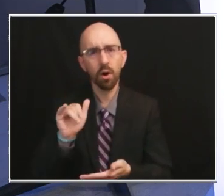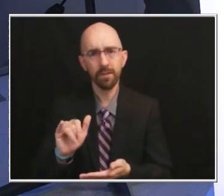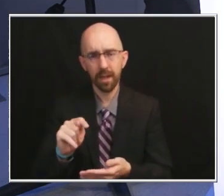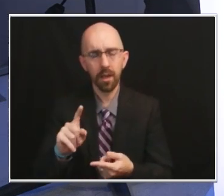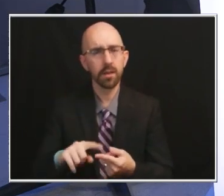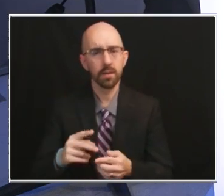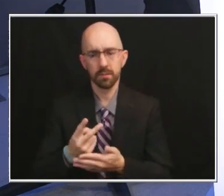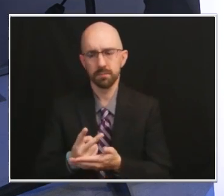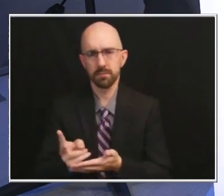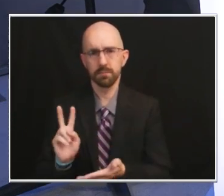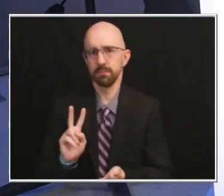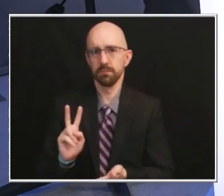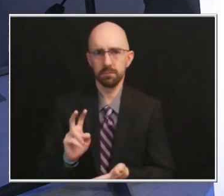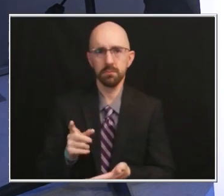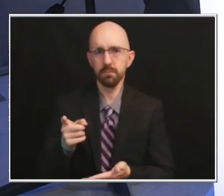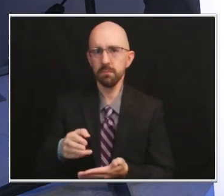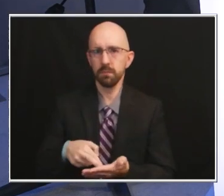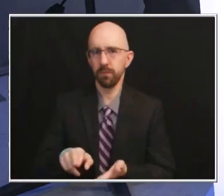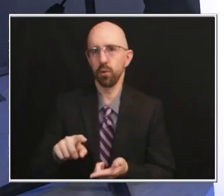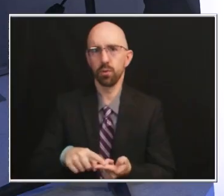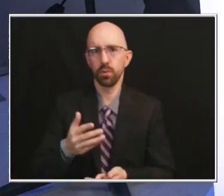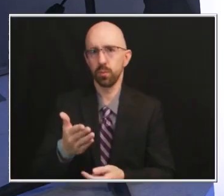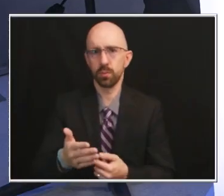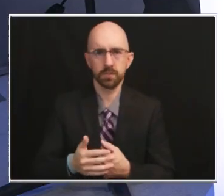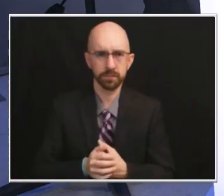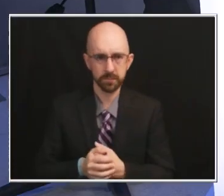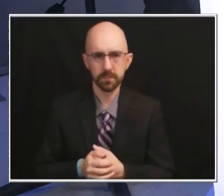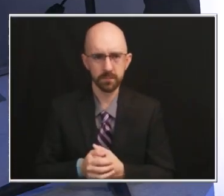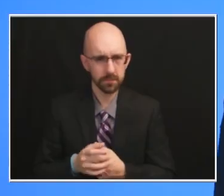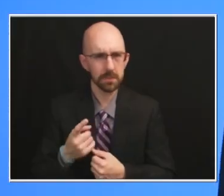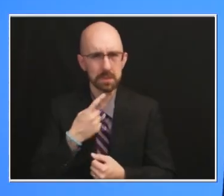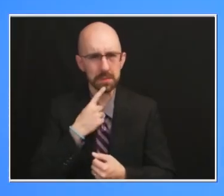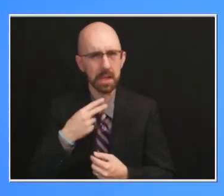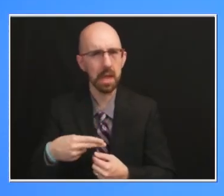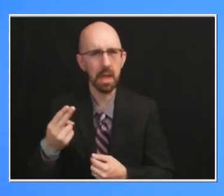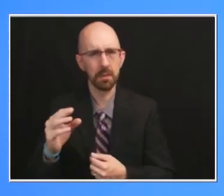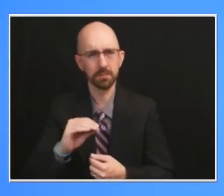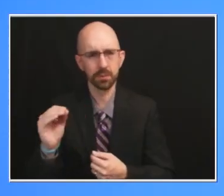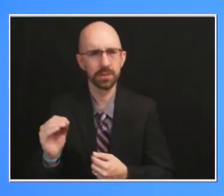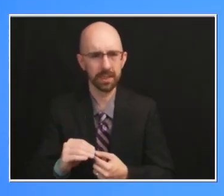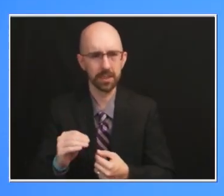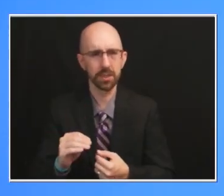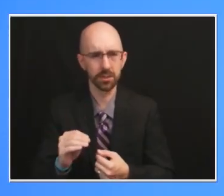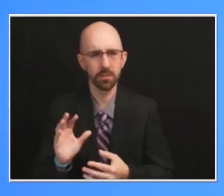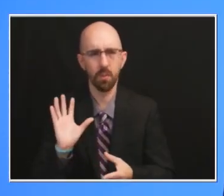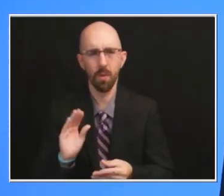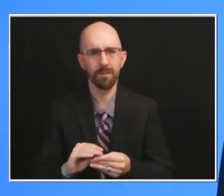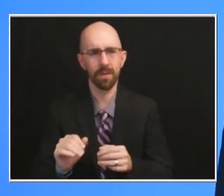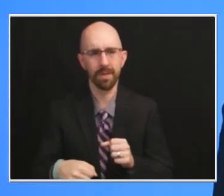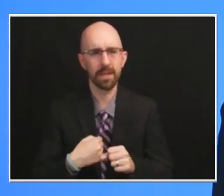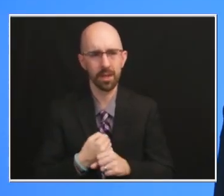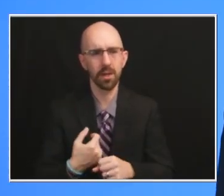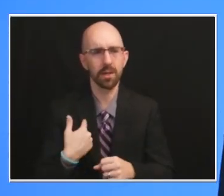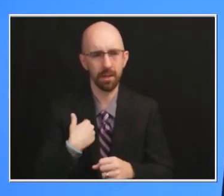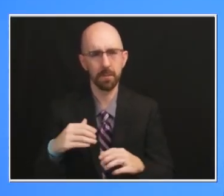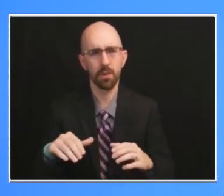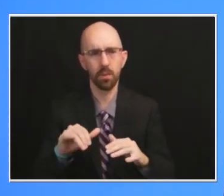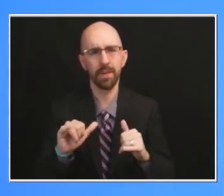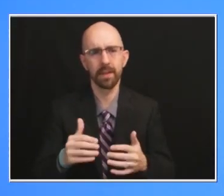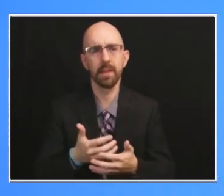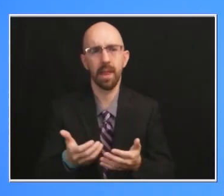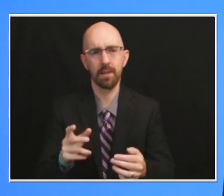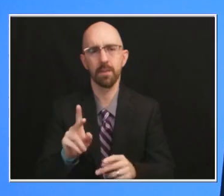before they were referred to you? I would say that it's a high percentage over the years that I've been doing this. A lot of people have